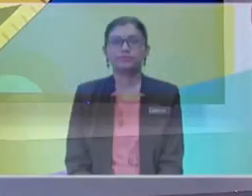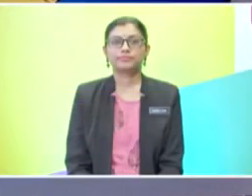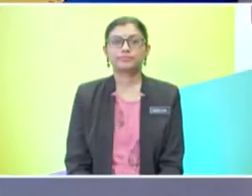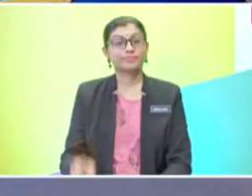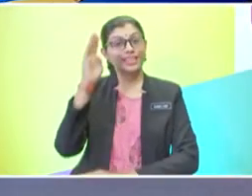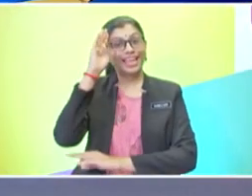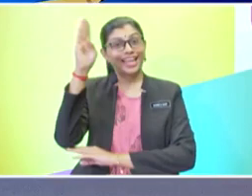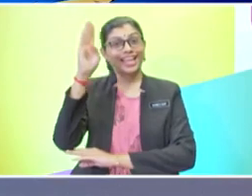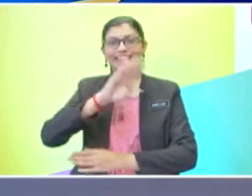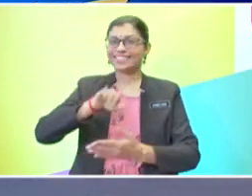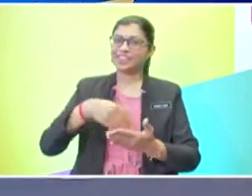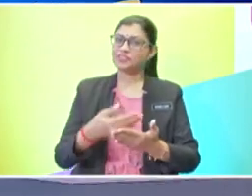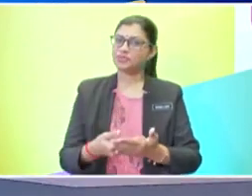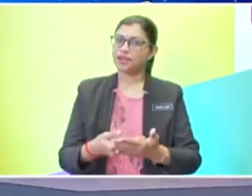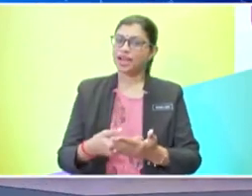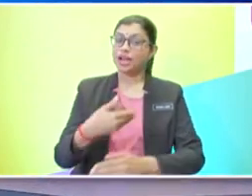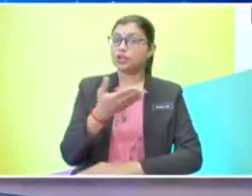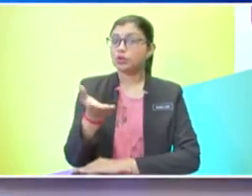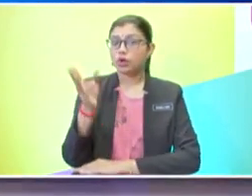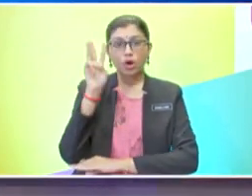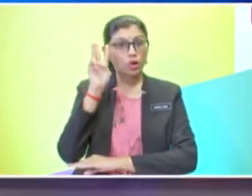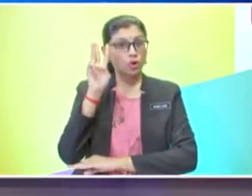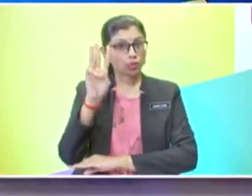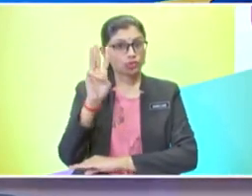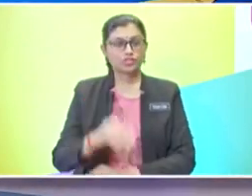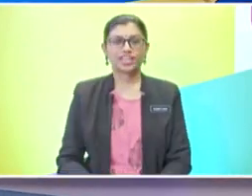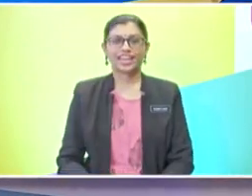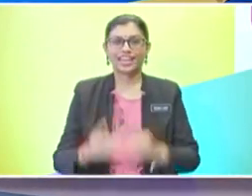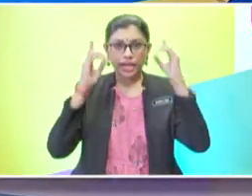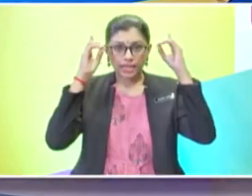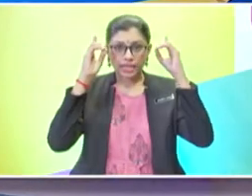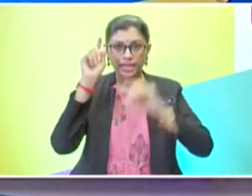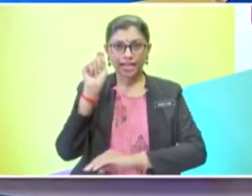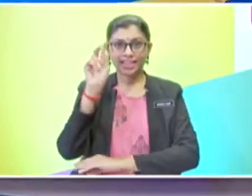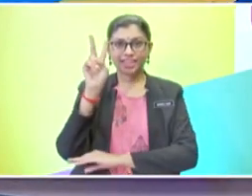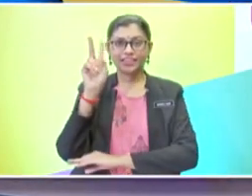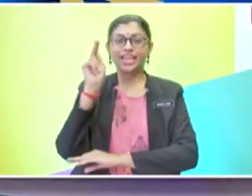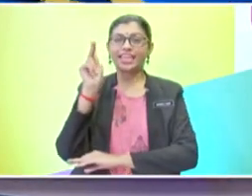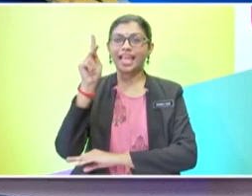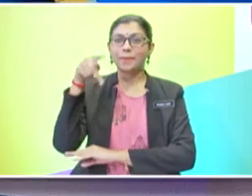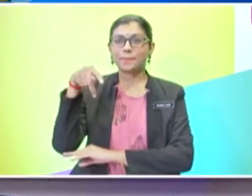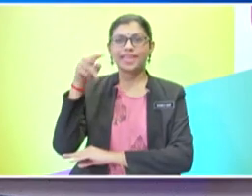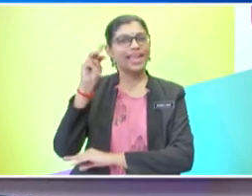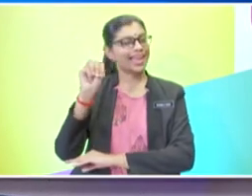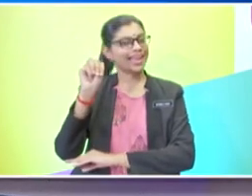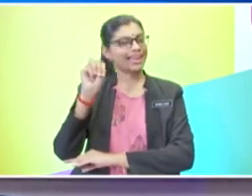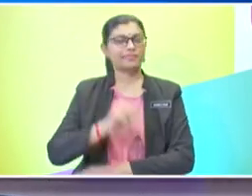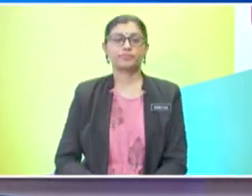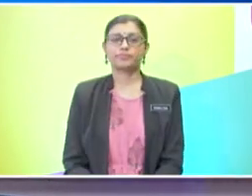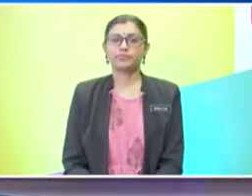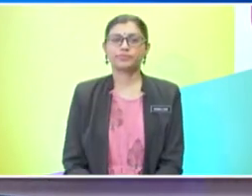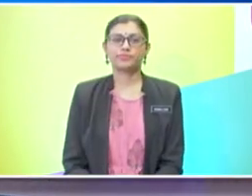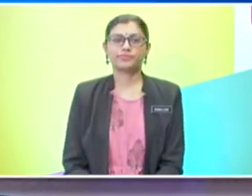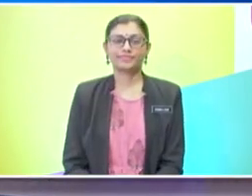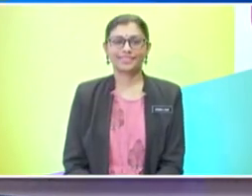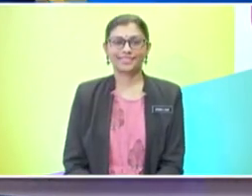Hello everyone, you are now watching DidikTV KPM. That's right, we have our level 2 session